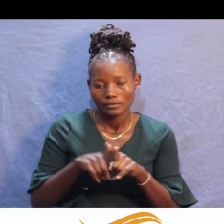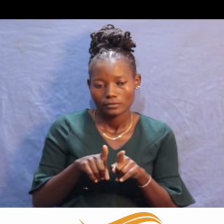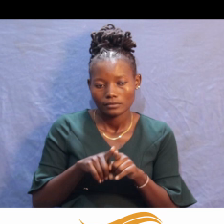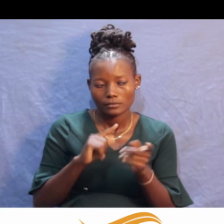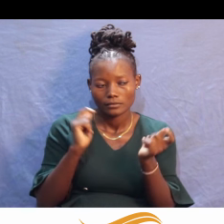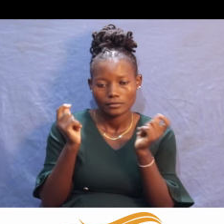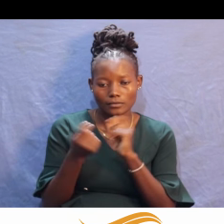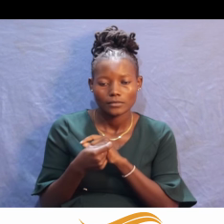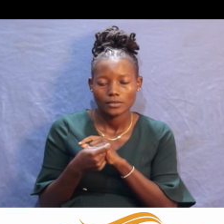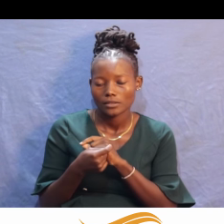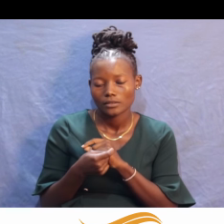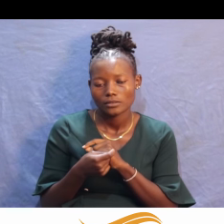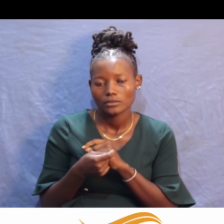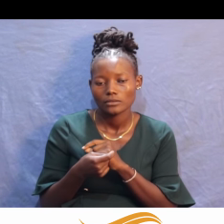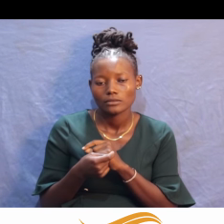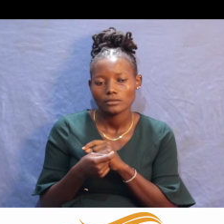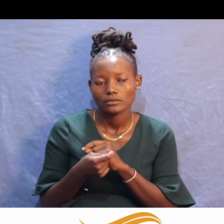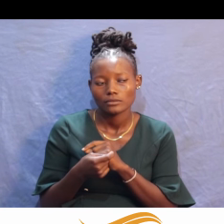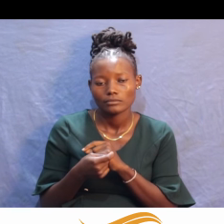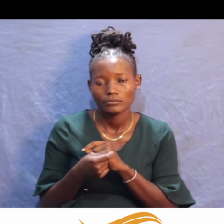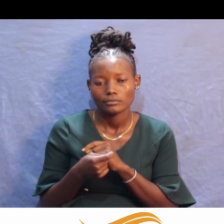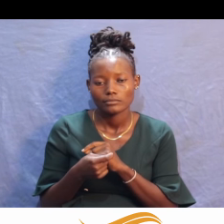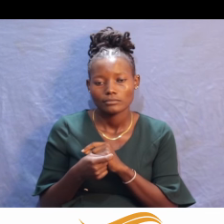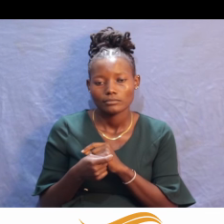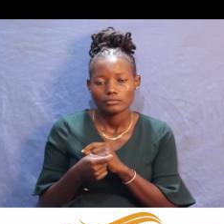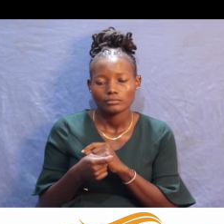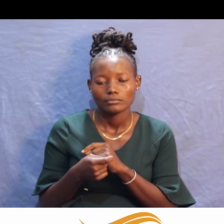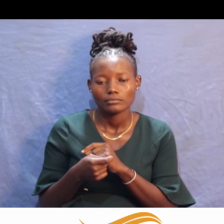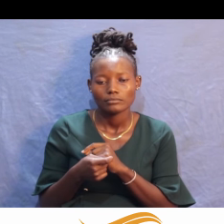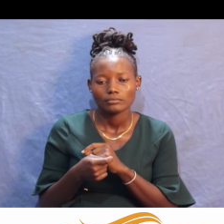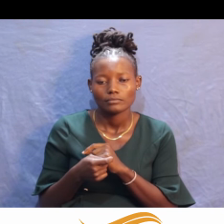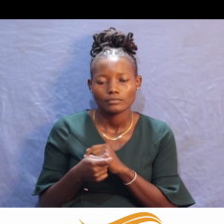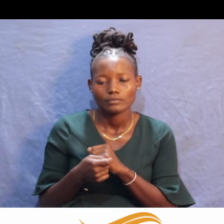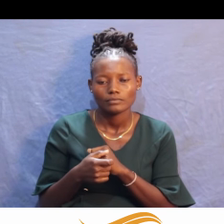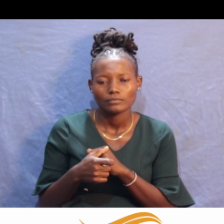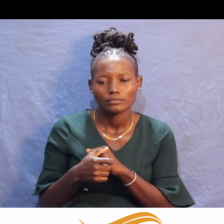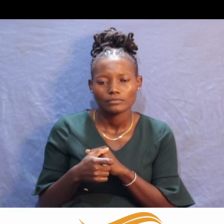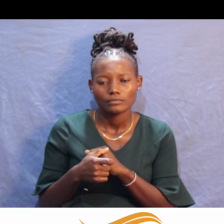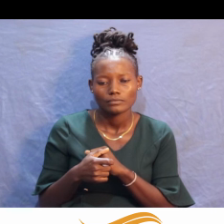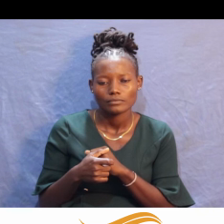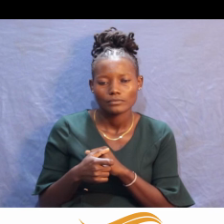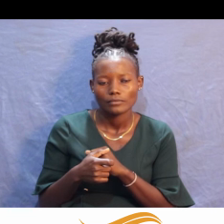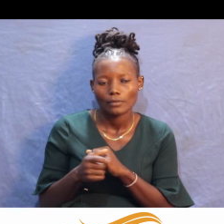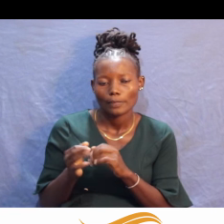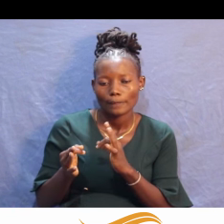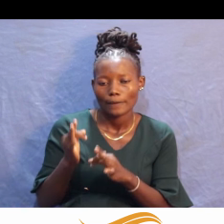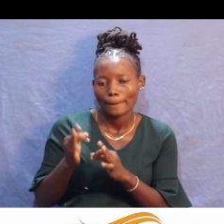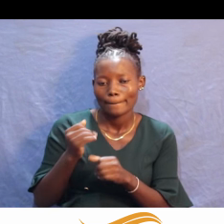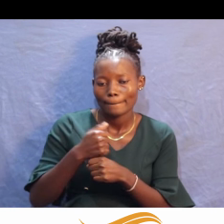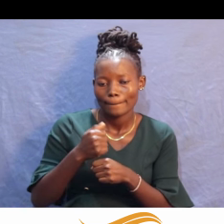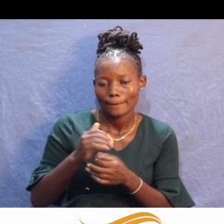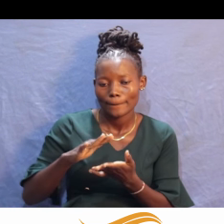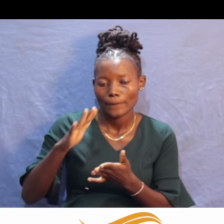in sequence, three different things. So you're looking at, as you do